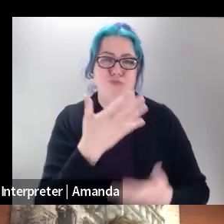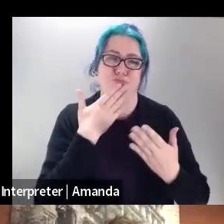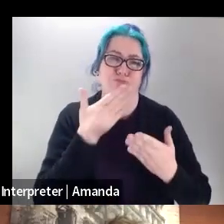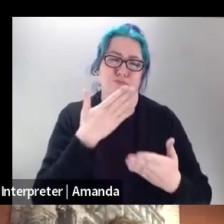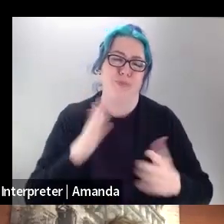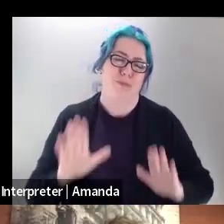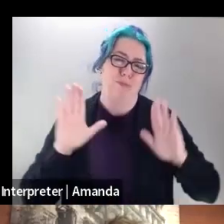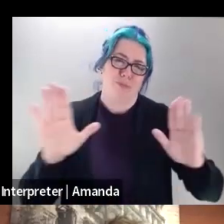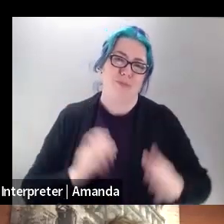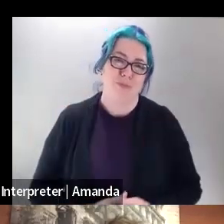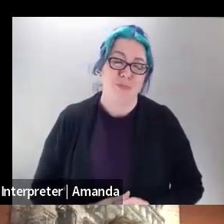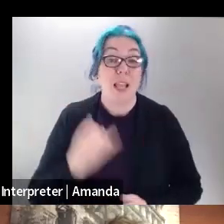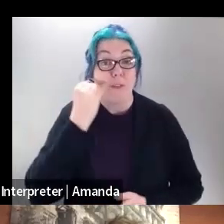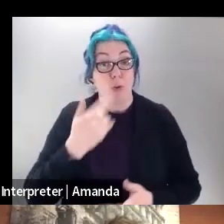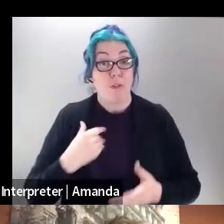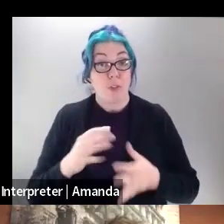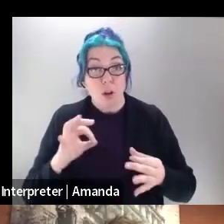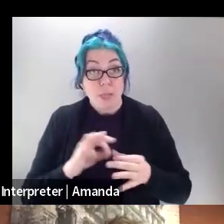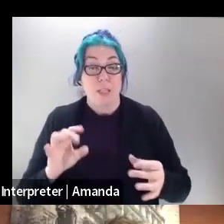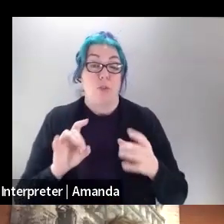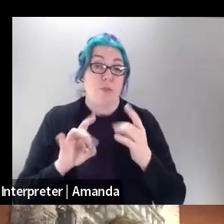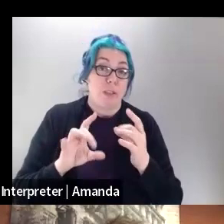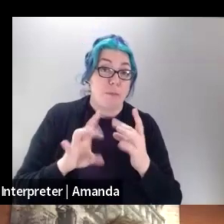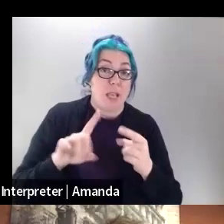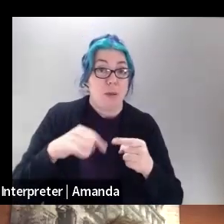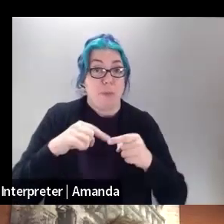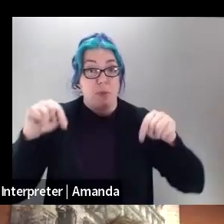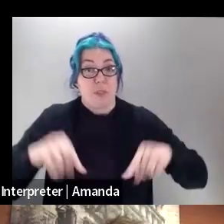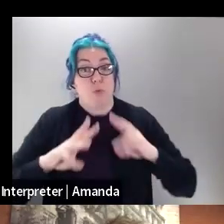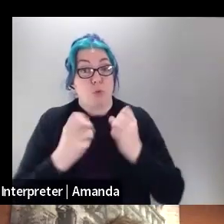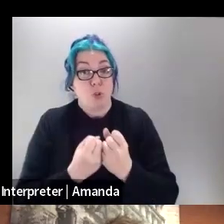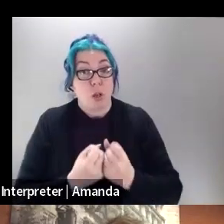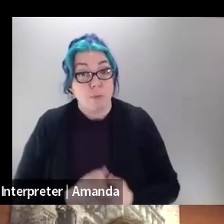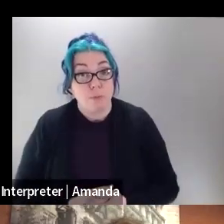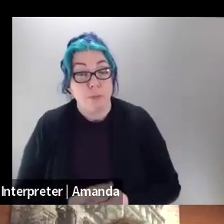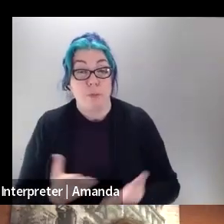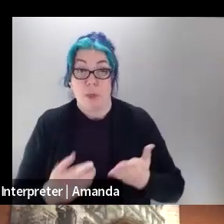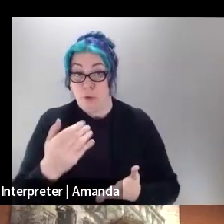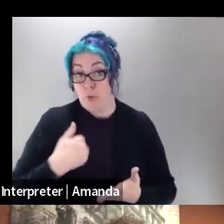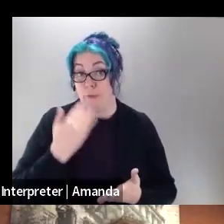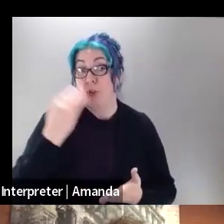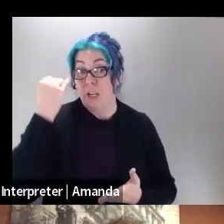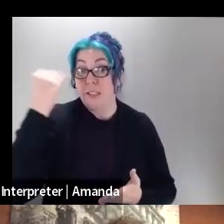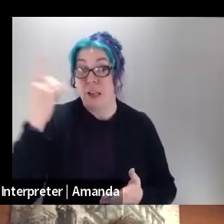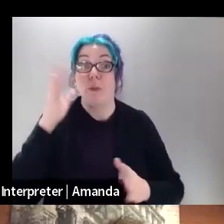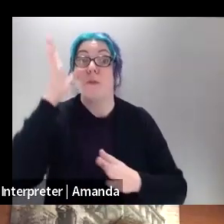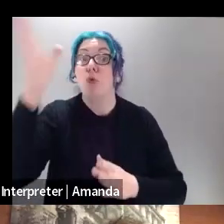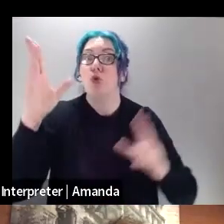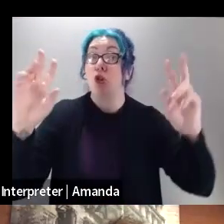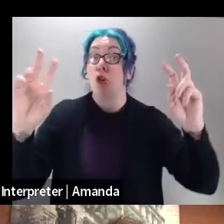If you have comments or feedback about this webinar, or if you have a great idea for a future member